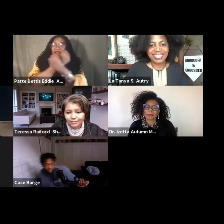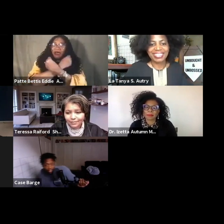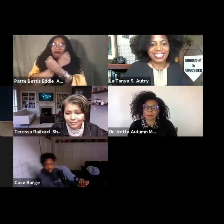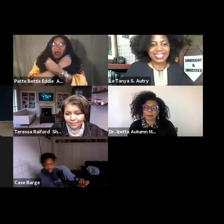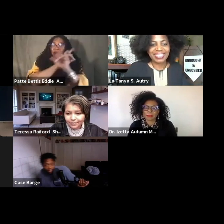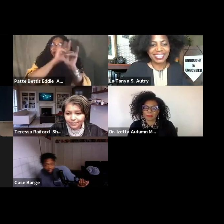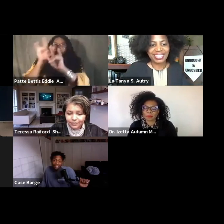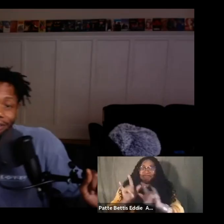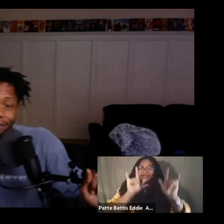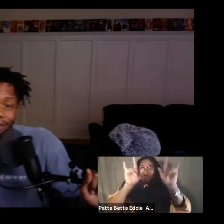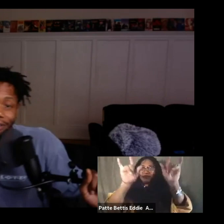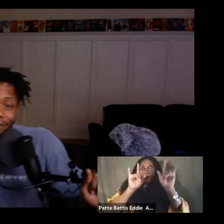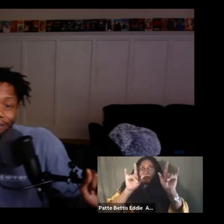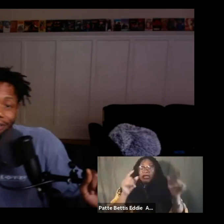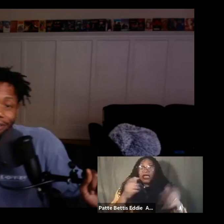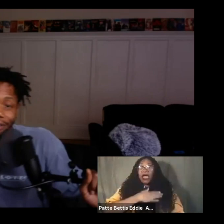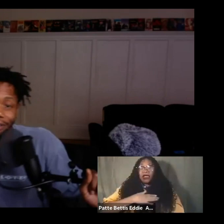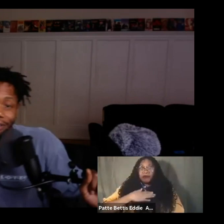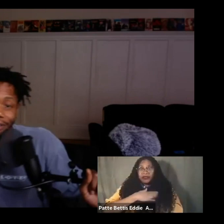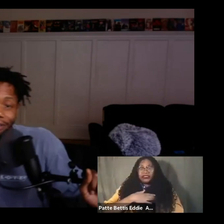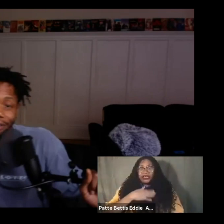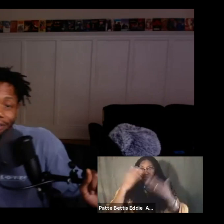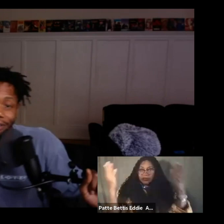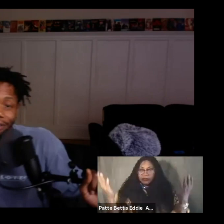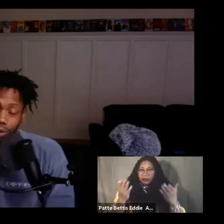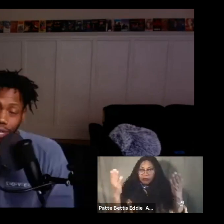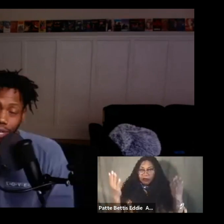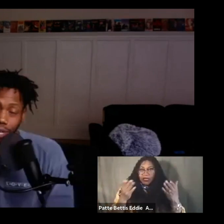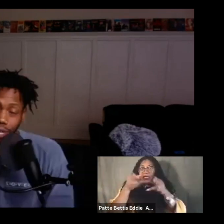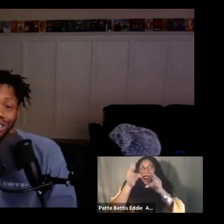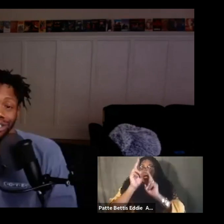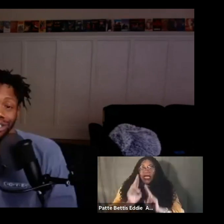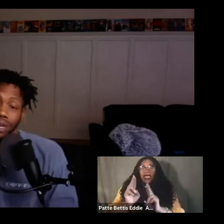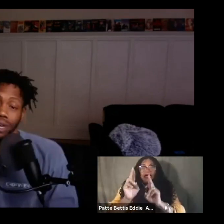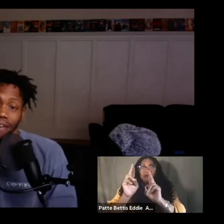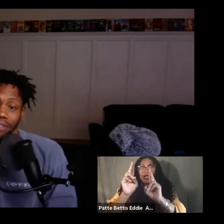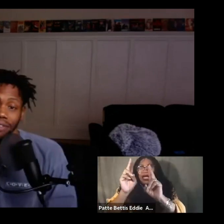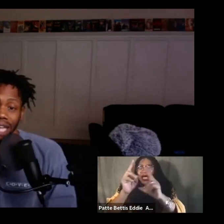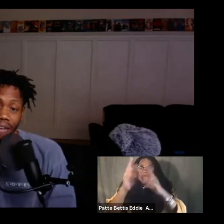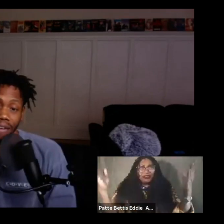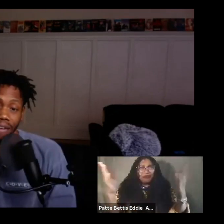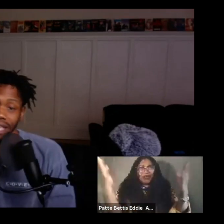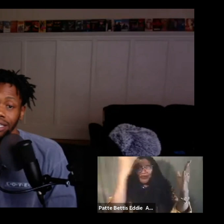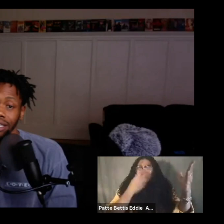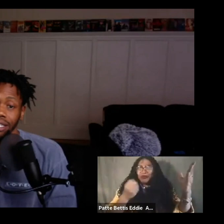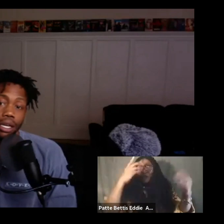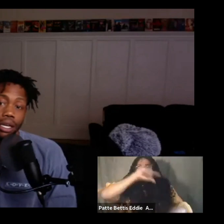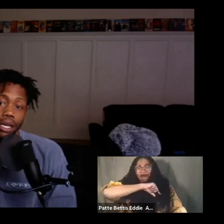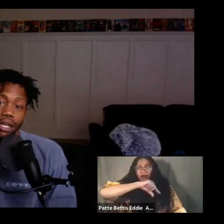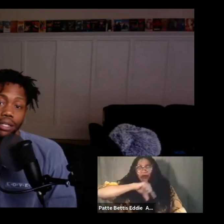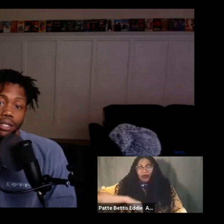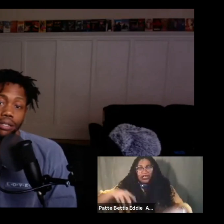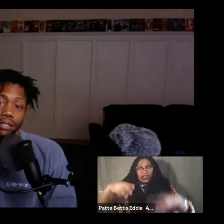and i am honored to be amongst you beautiful queens and strong queens having this conversation